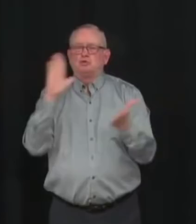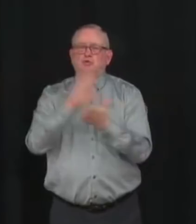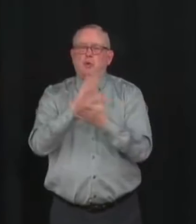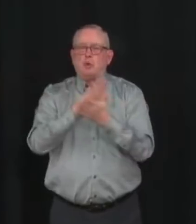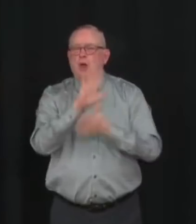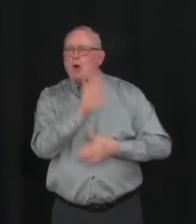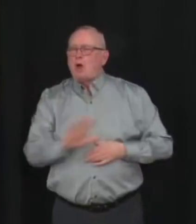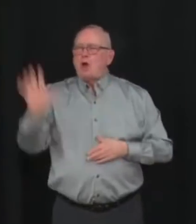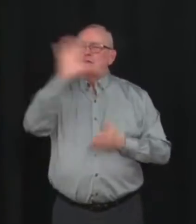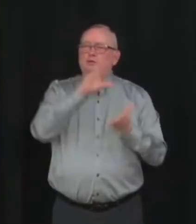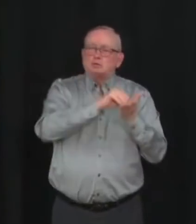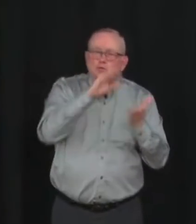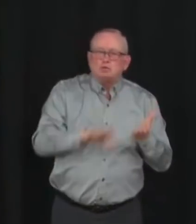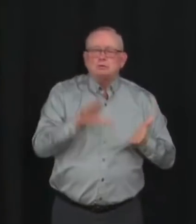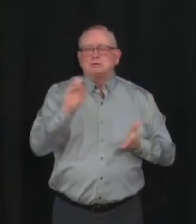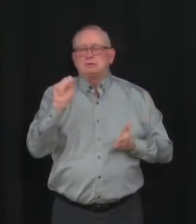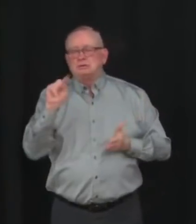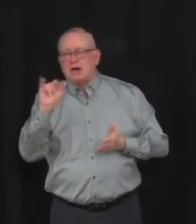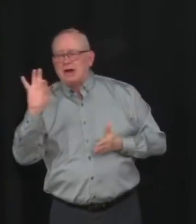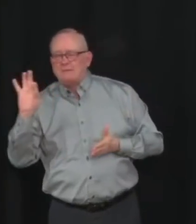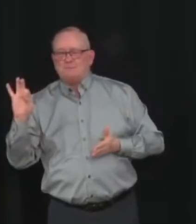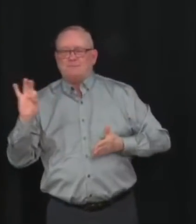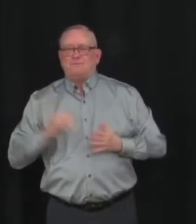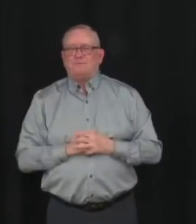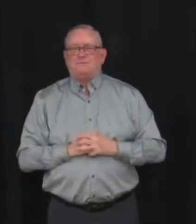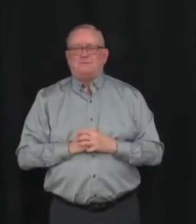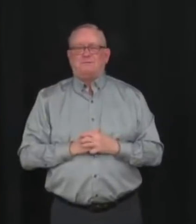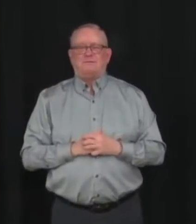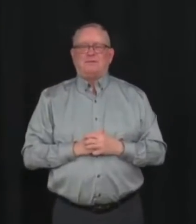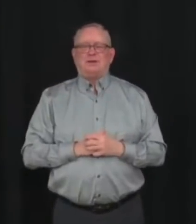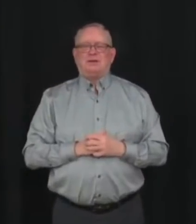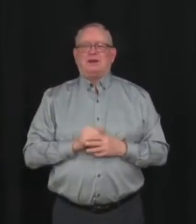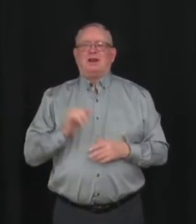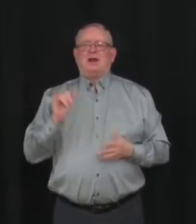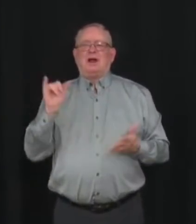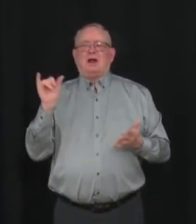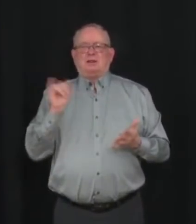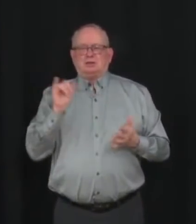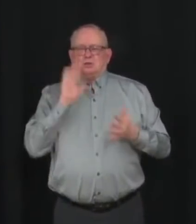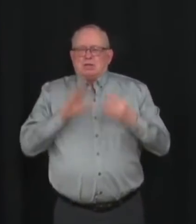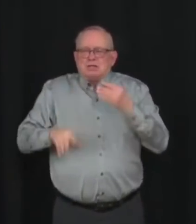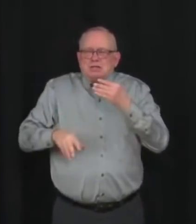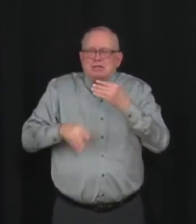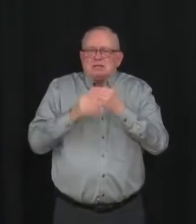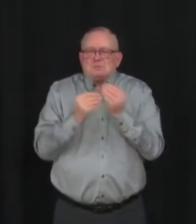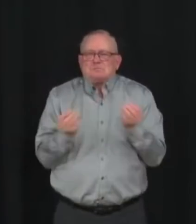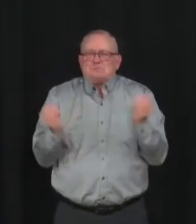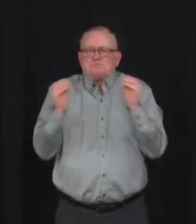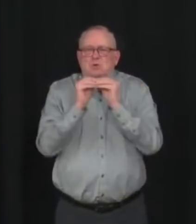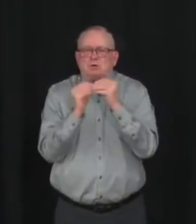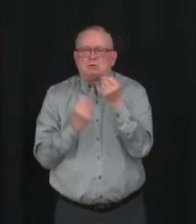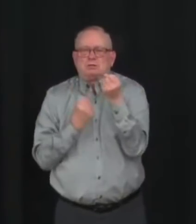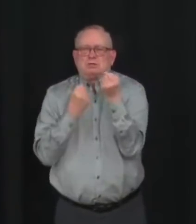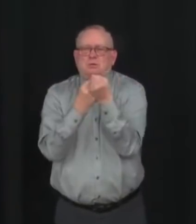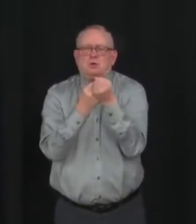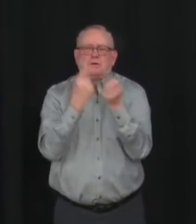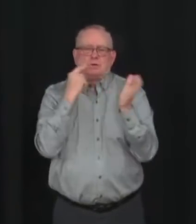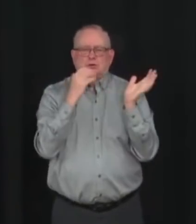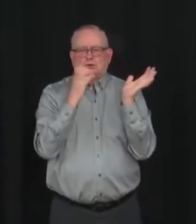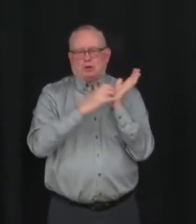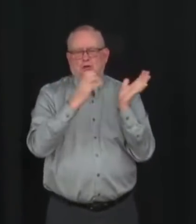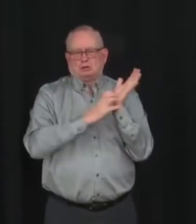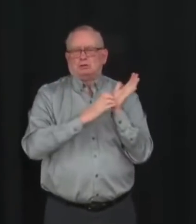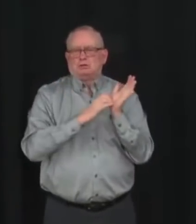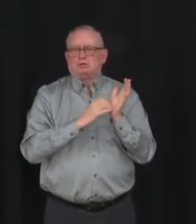access to virtual visits to physicians. I am pleased that we were able to work together with the AMA to make this